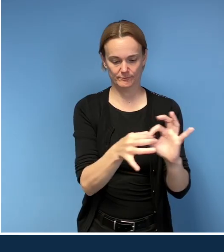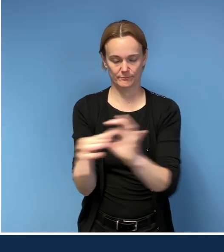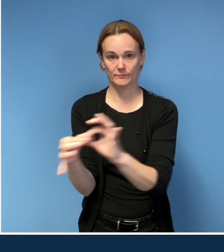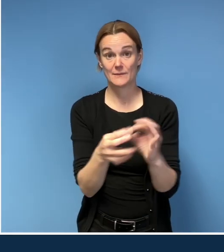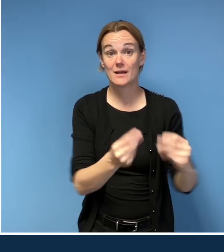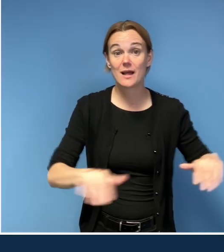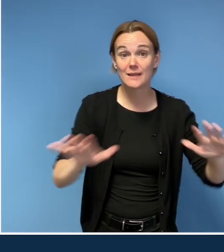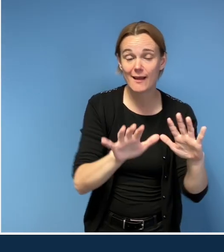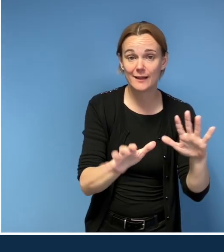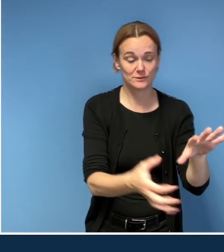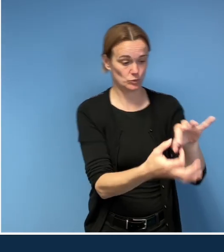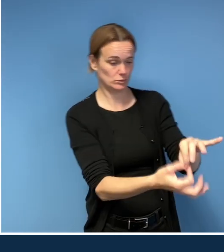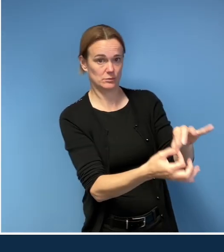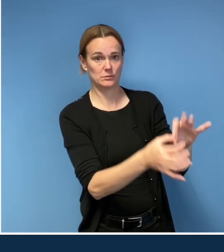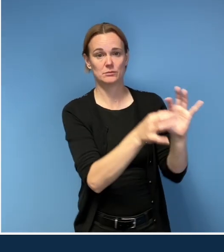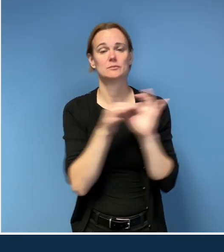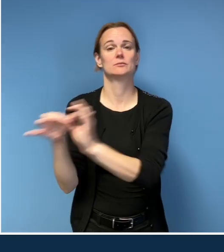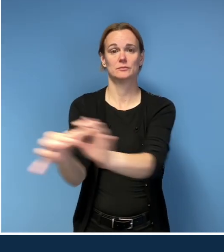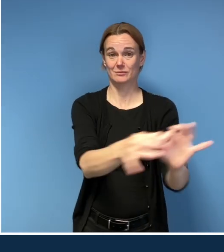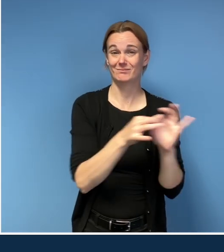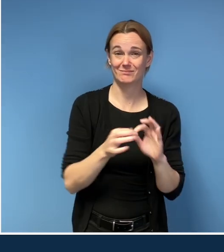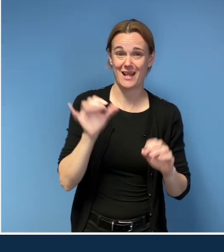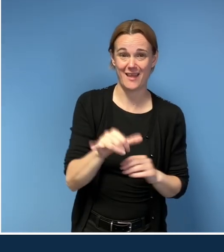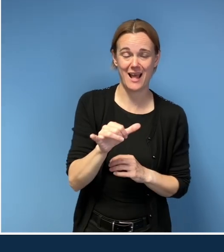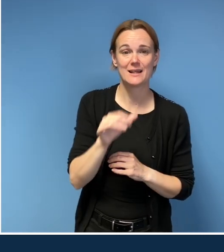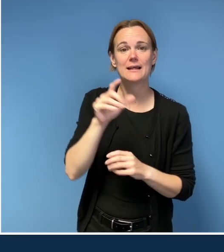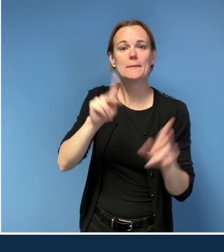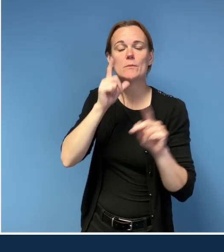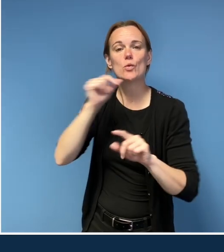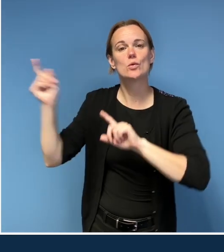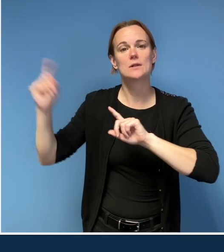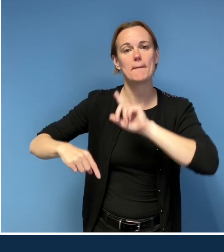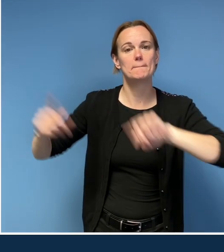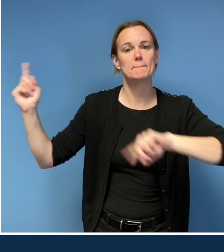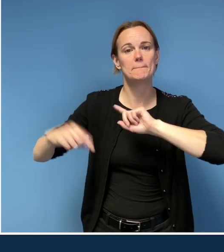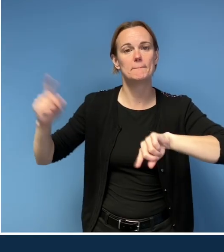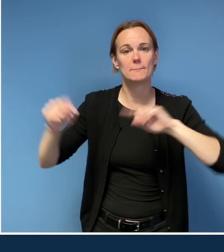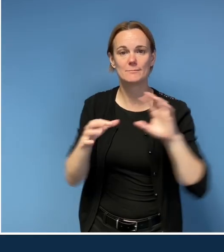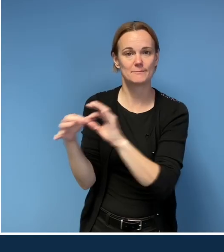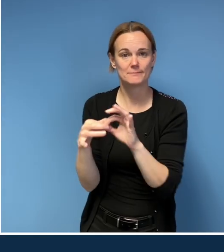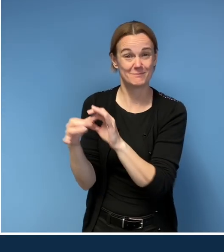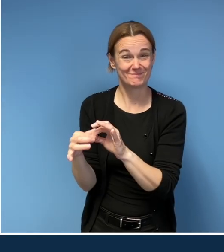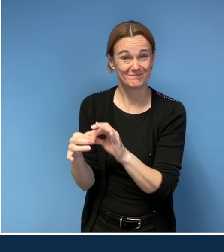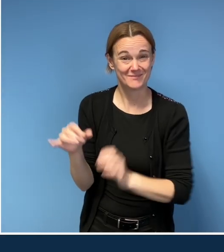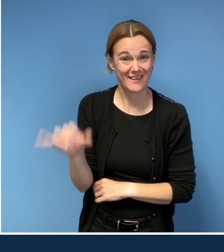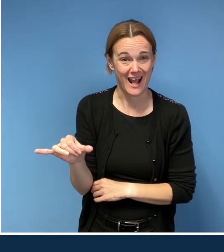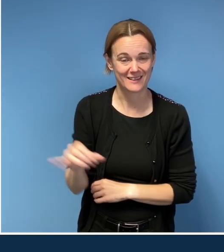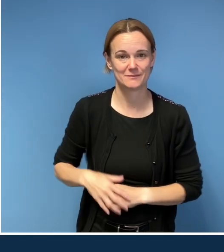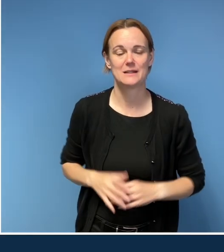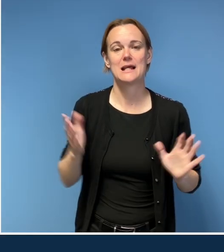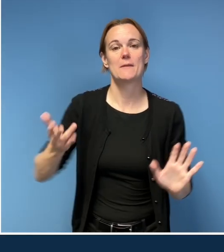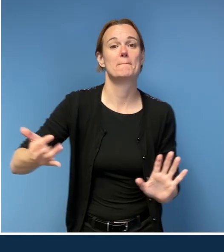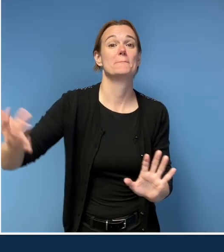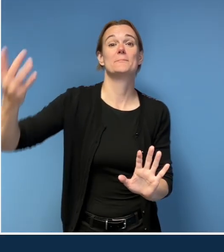land and the relational connection to newcomers and to partners. But long before treaties existed, we had